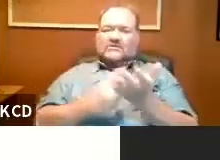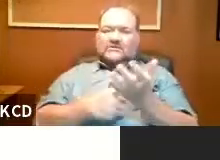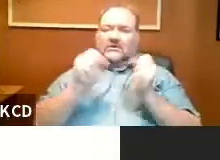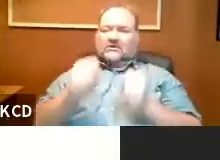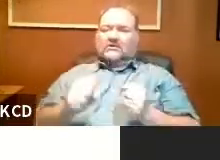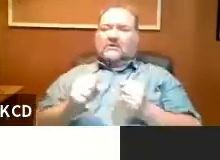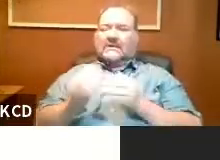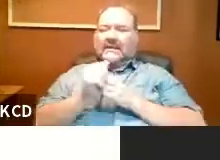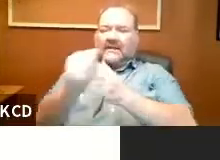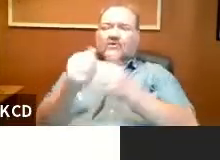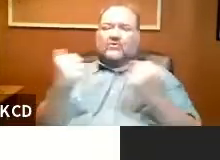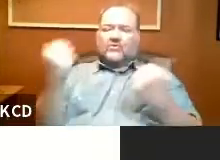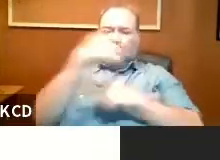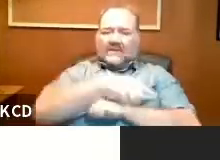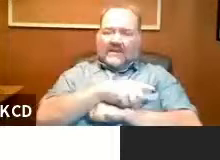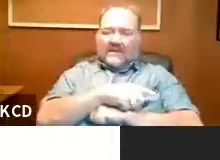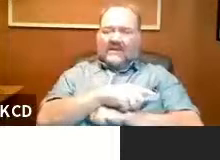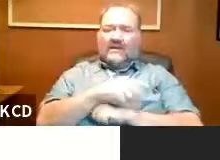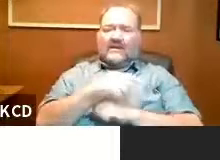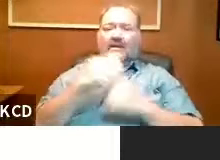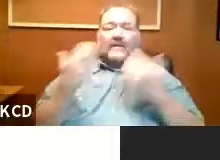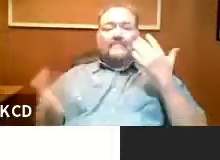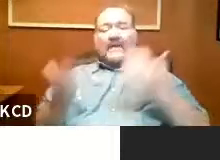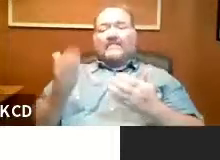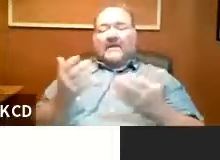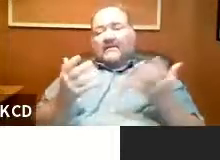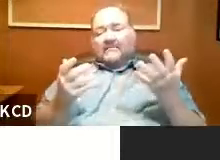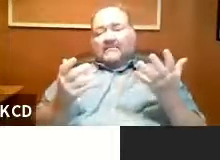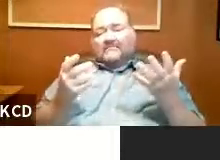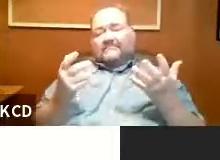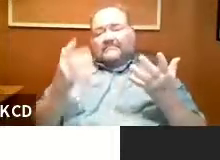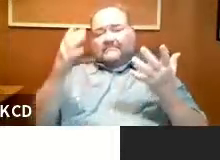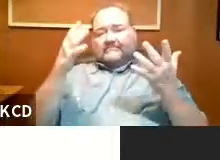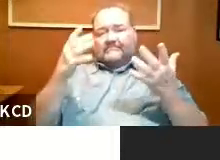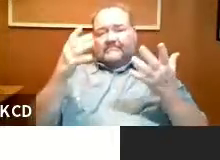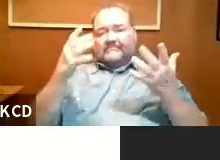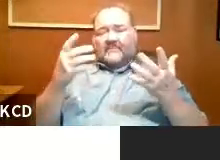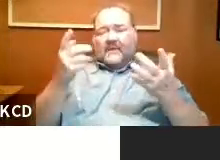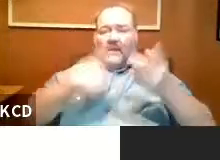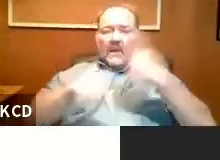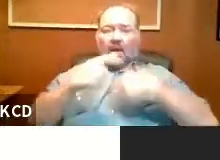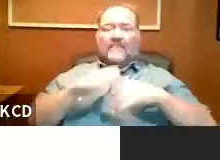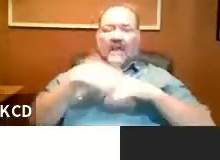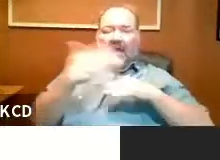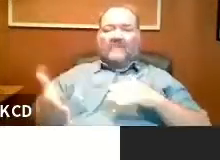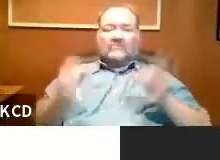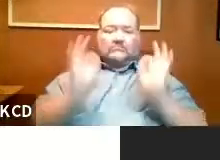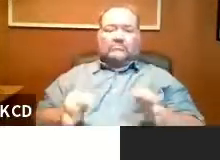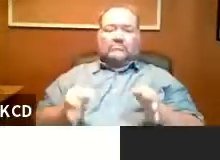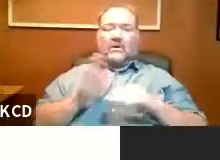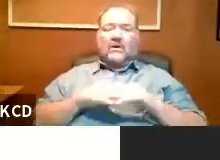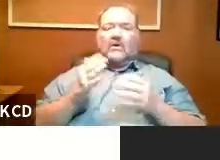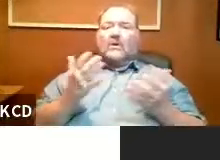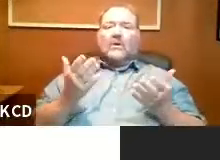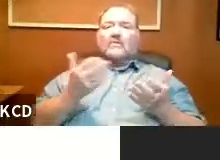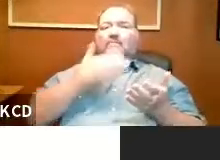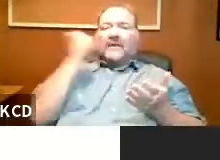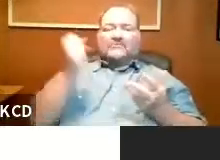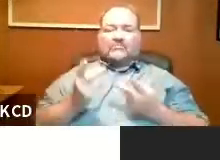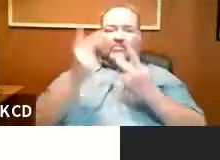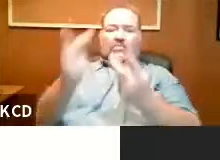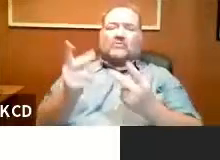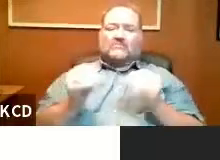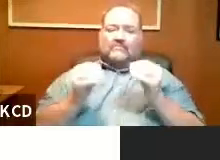go today. Probably that would always obviously have to come after settling on the proposed metrics.